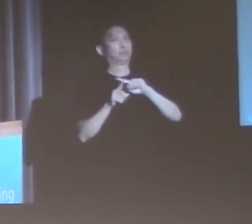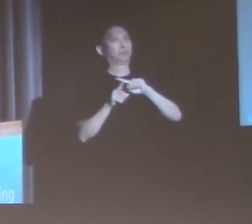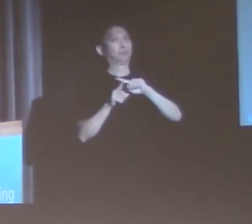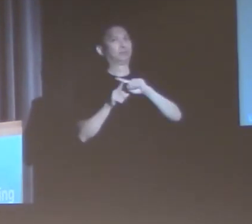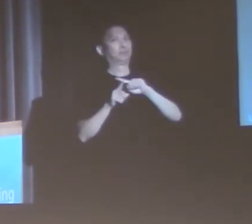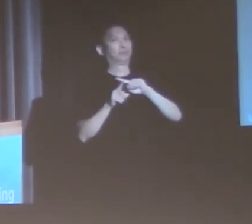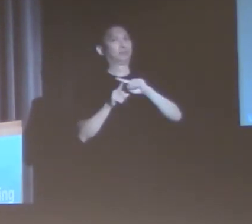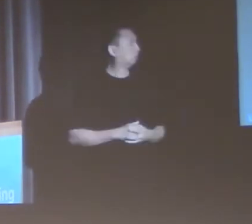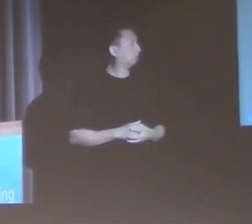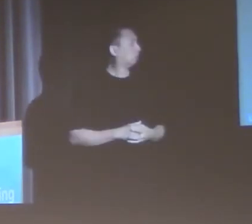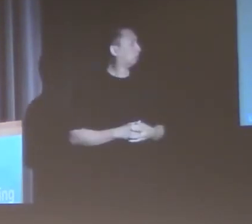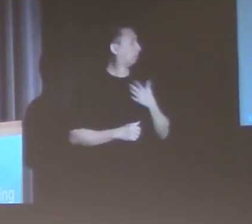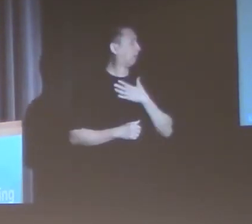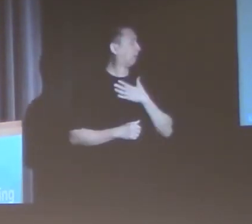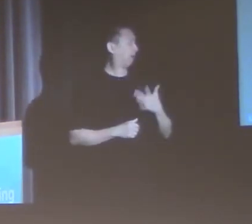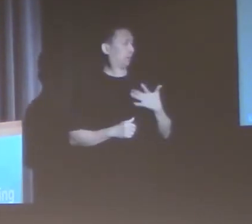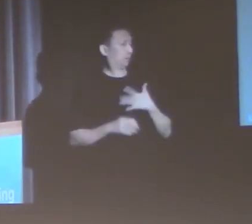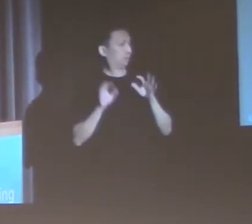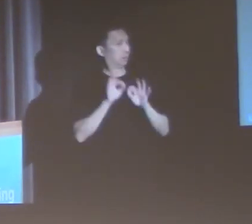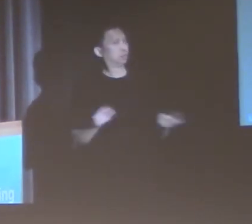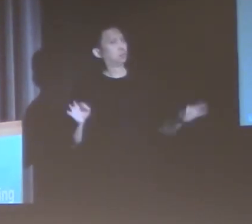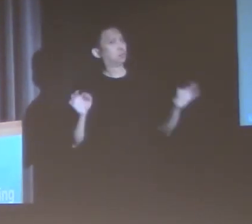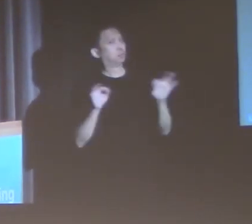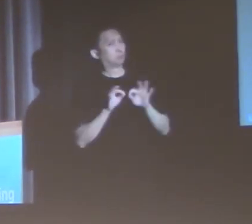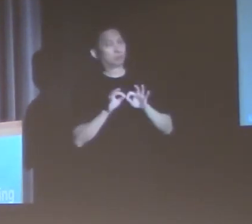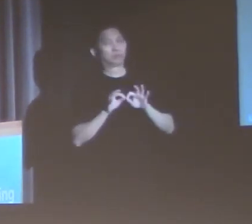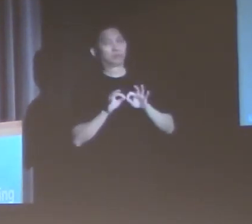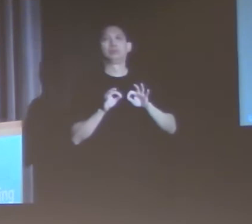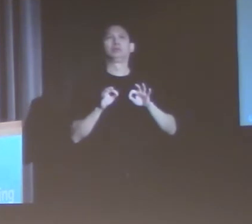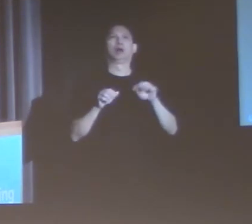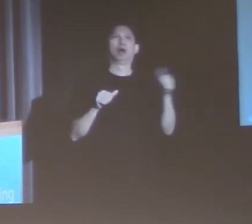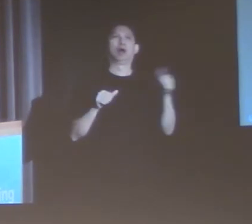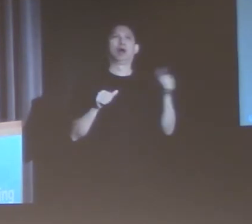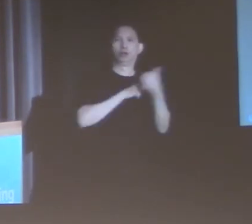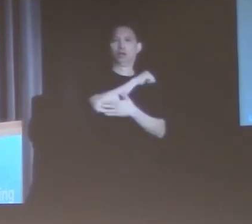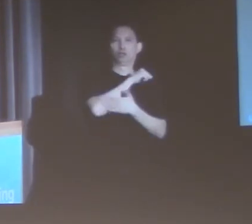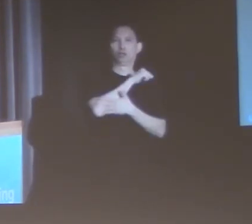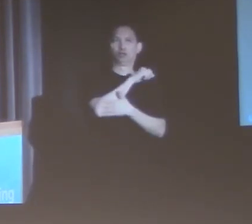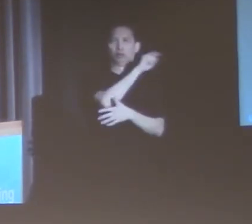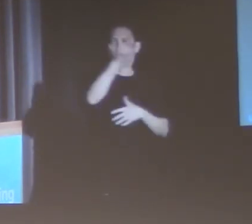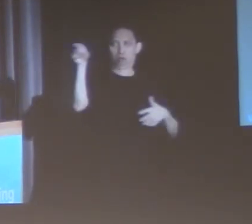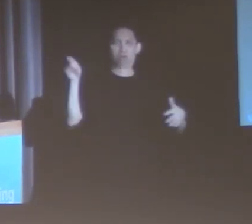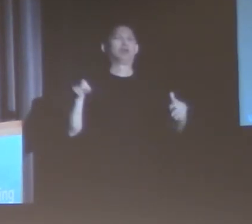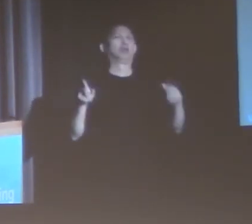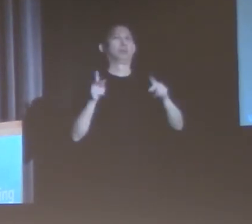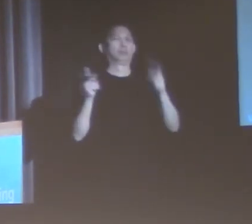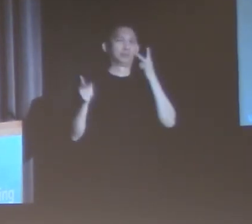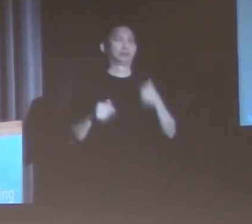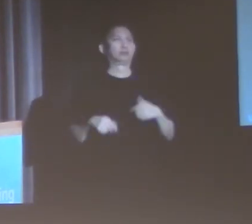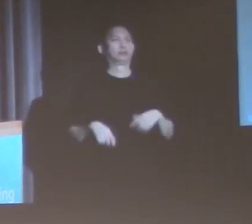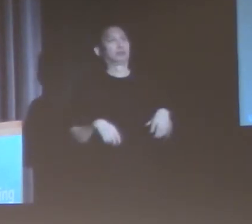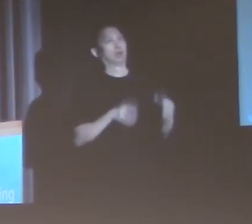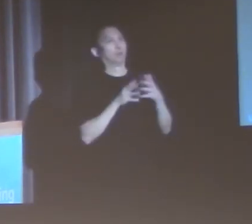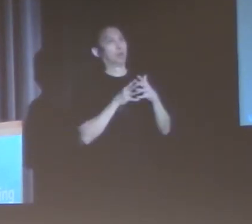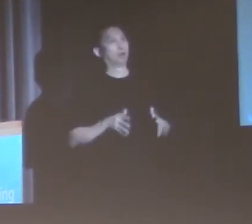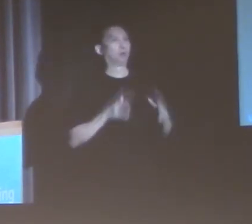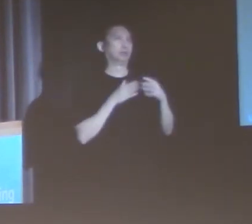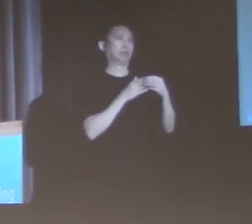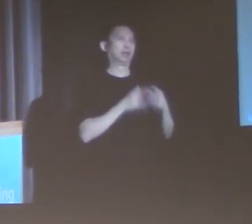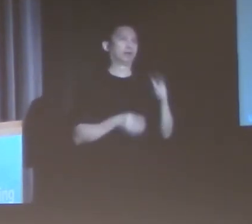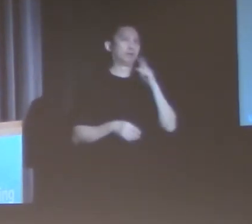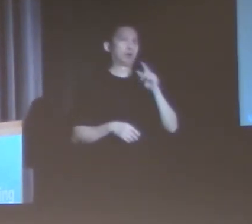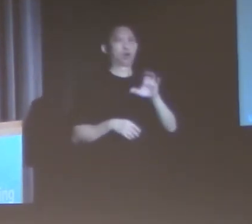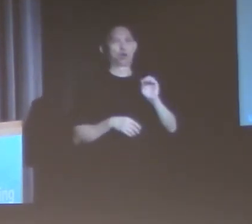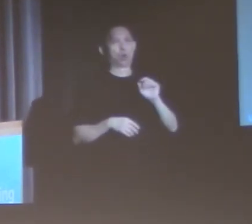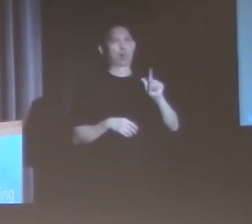seen by different people, different countries, especially in America, where America was the leader of the coalition and bombarding